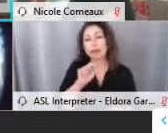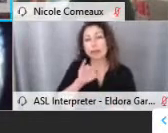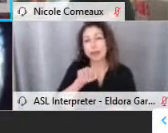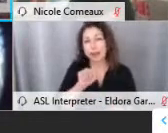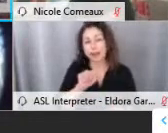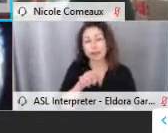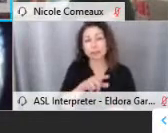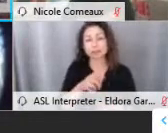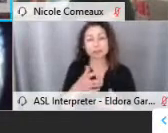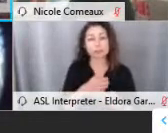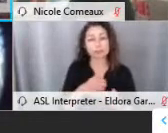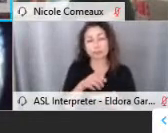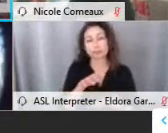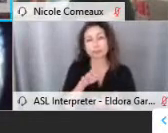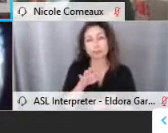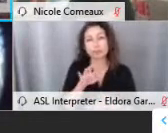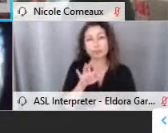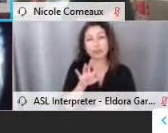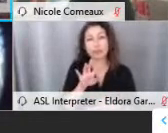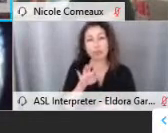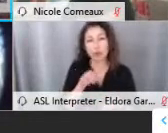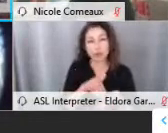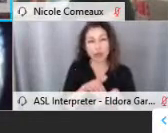making roughly